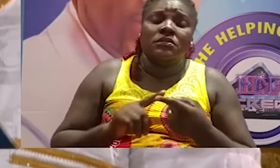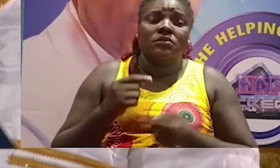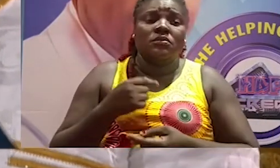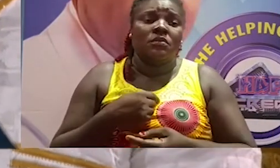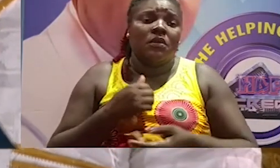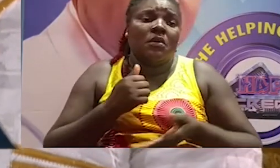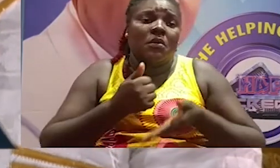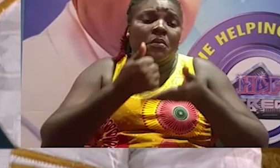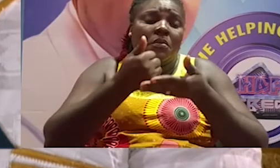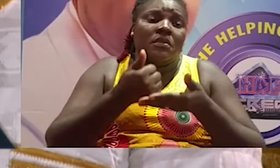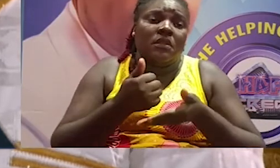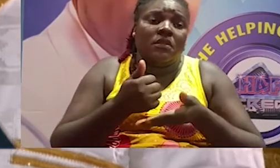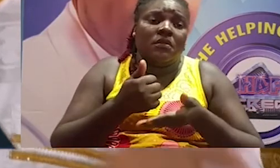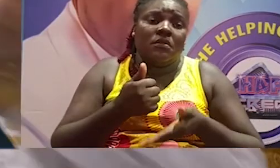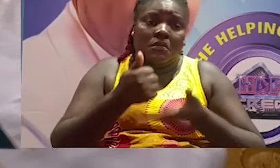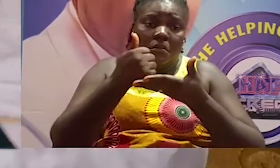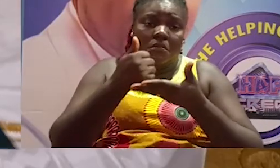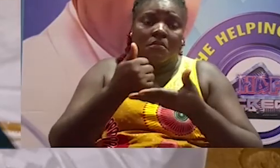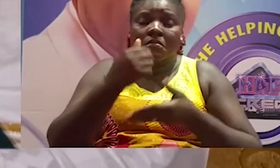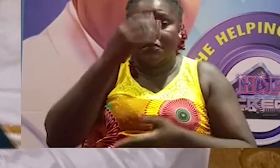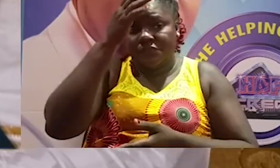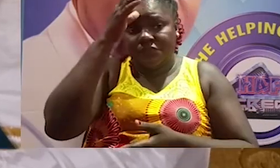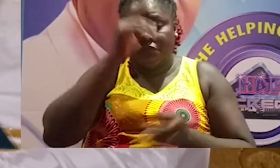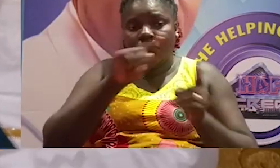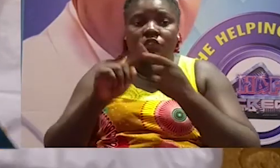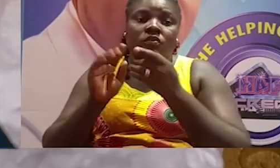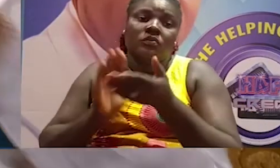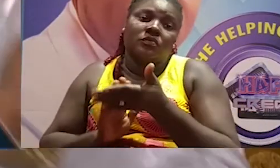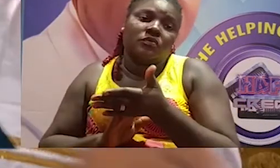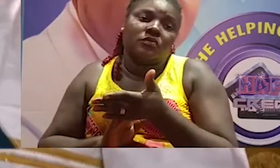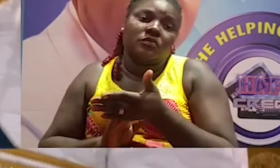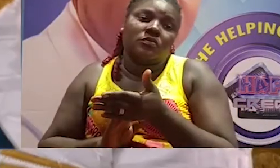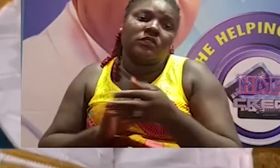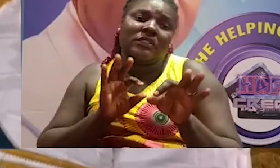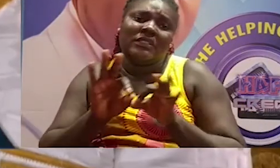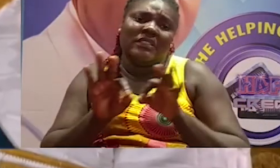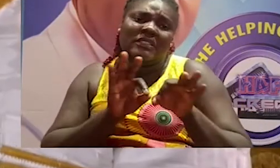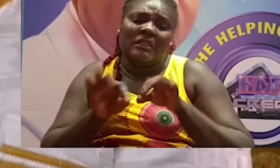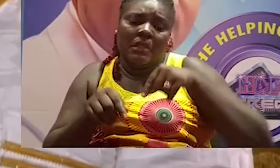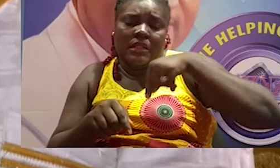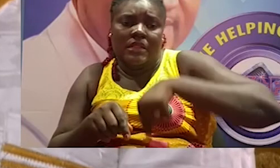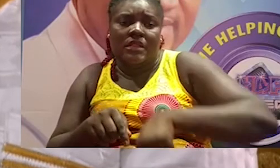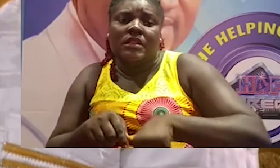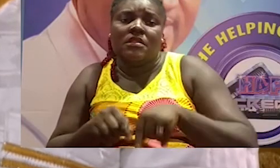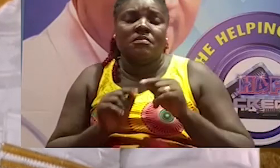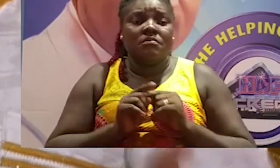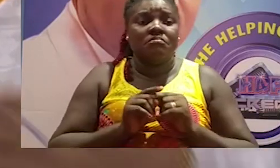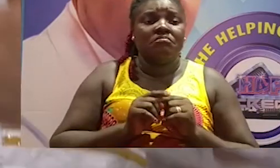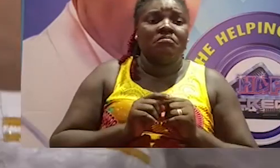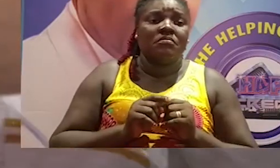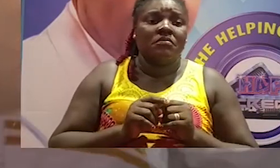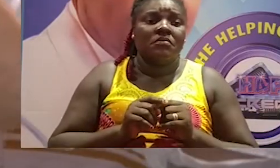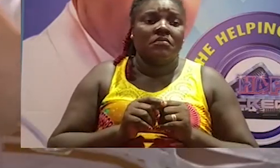help of my dad, my dad went to the school, okay, explained it better to them, and they have